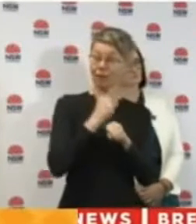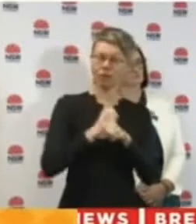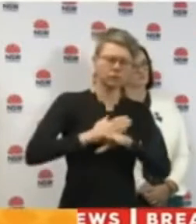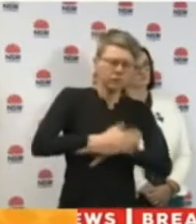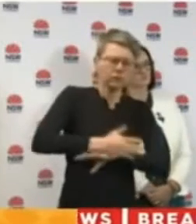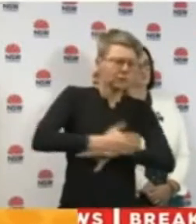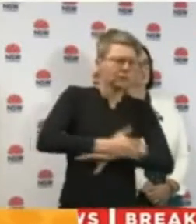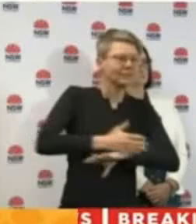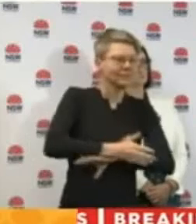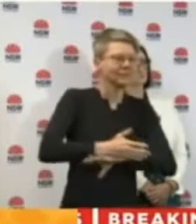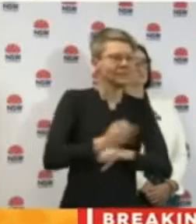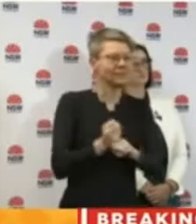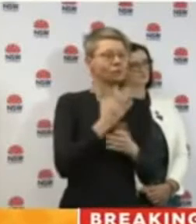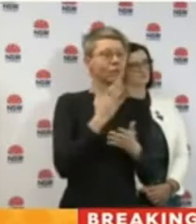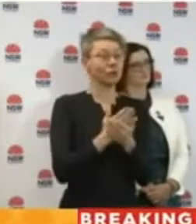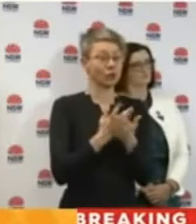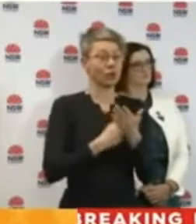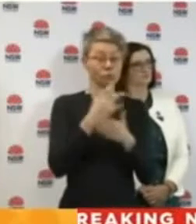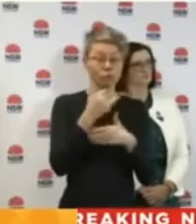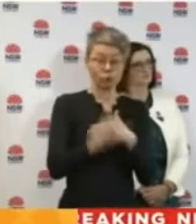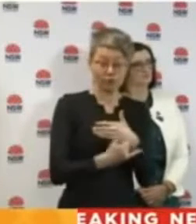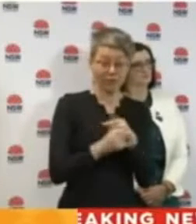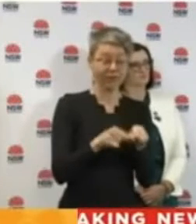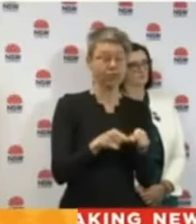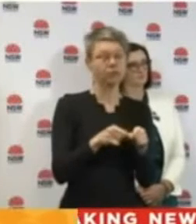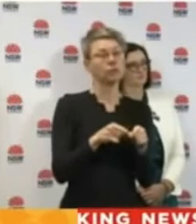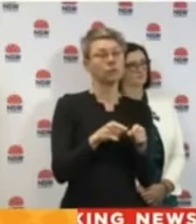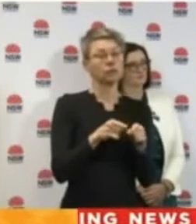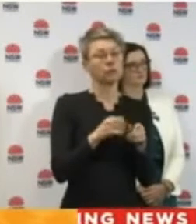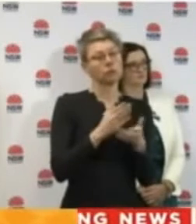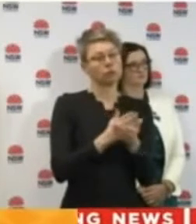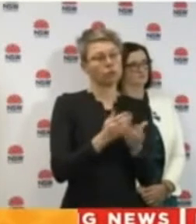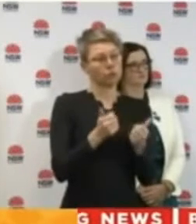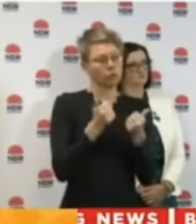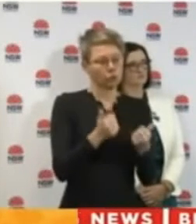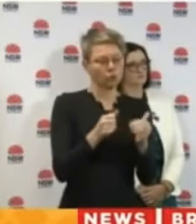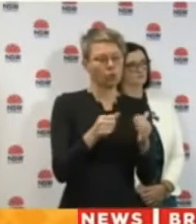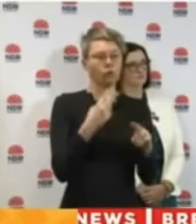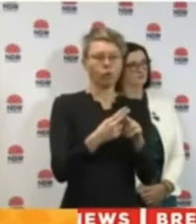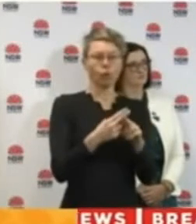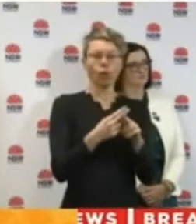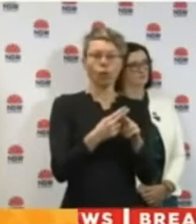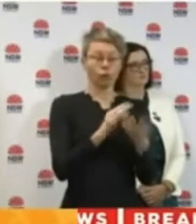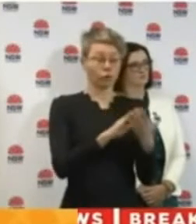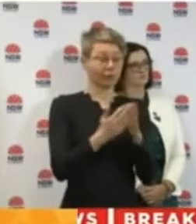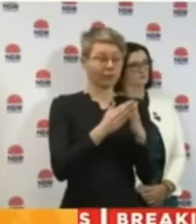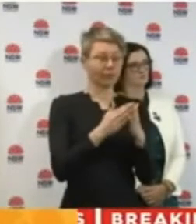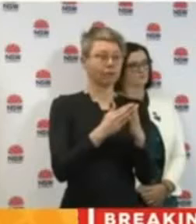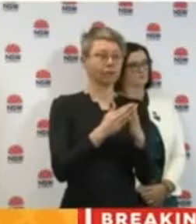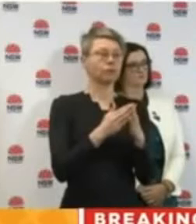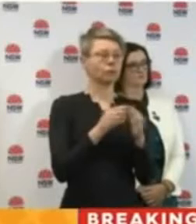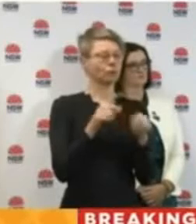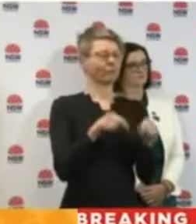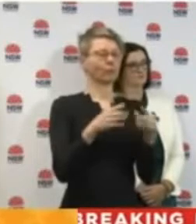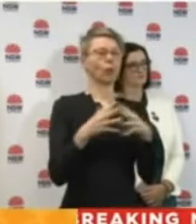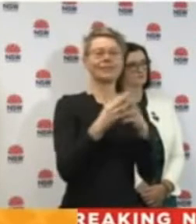to bring forward projects which not only will provide a really huge economic boost for our communities, in this case in Western Sydney, but